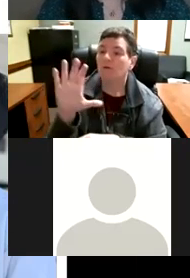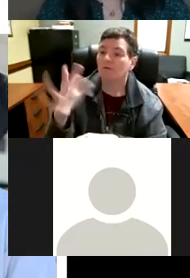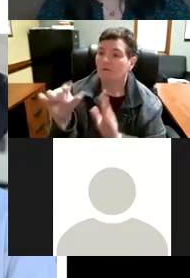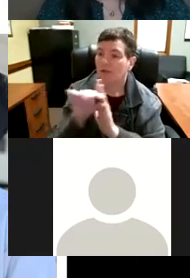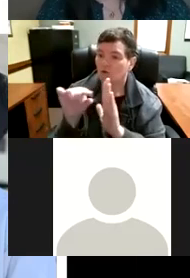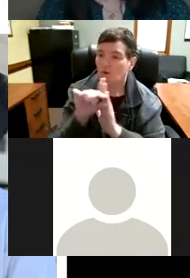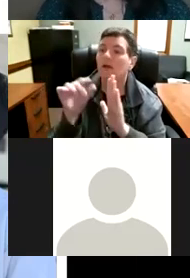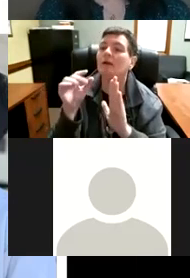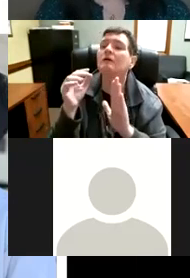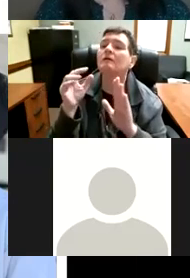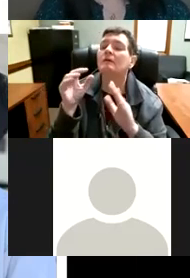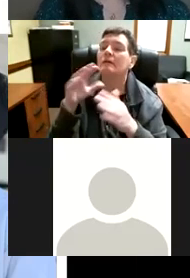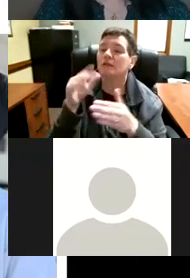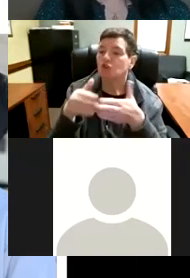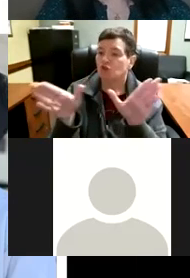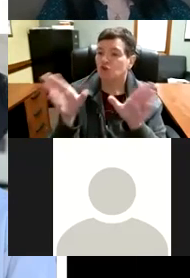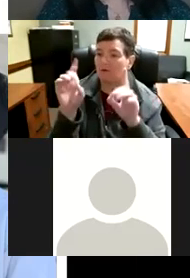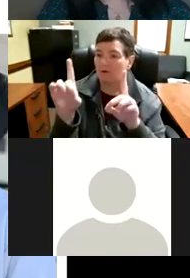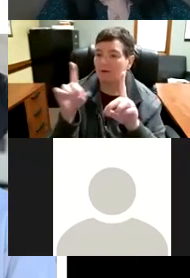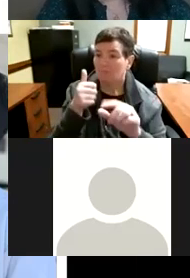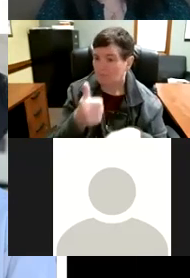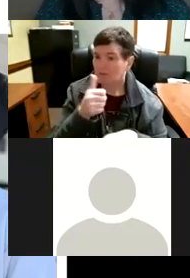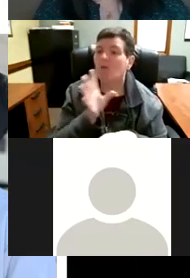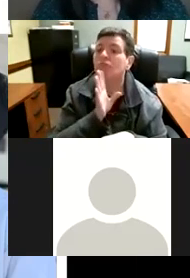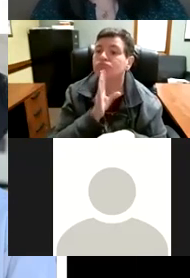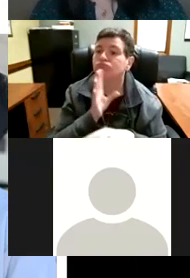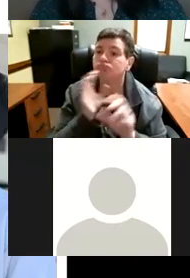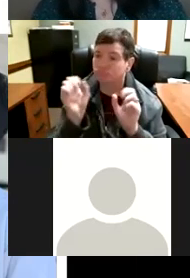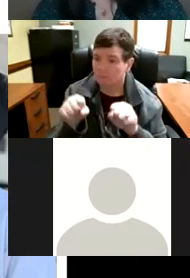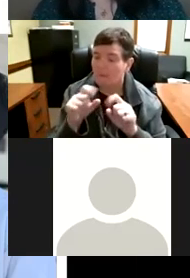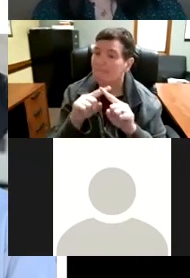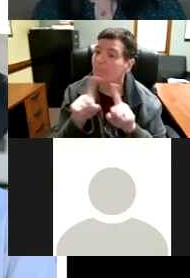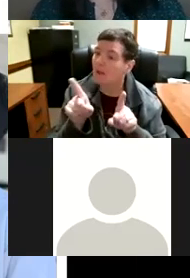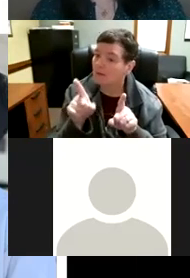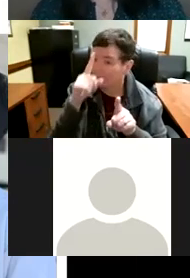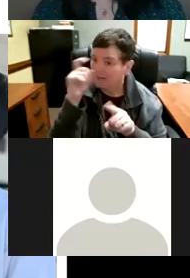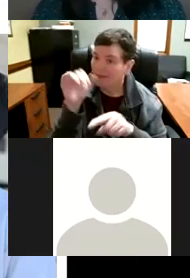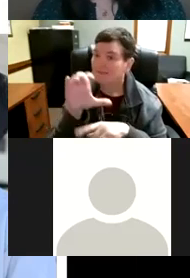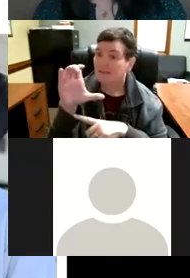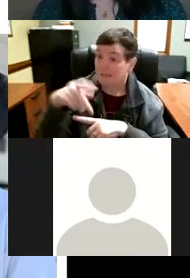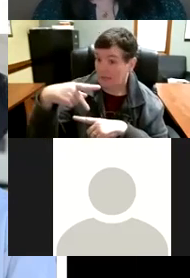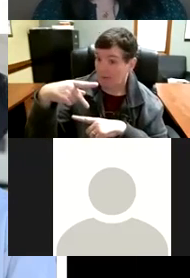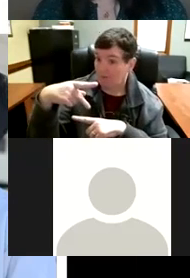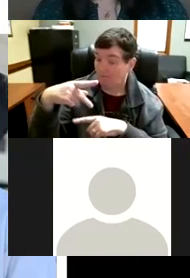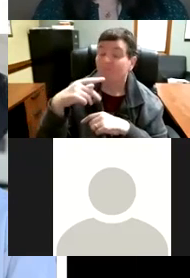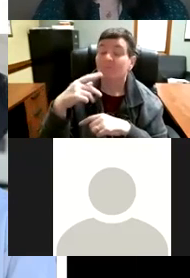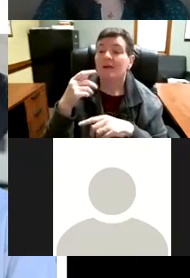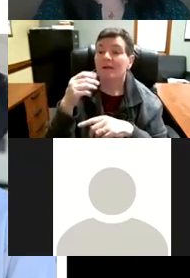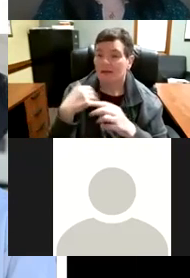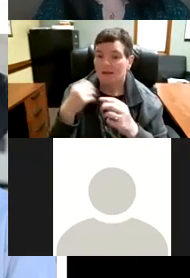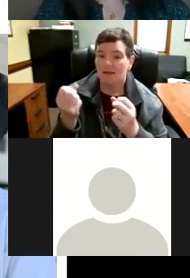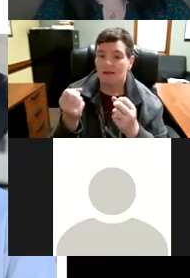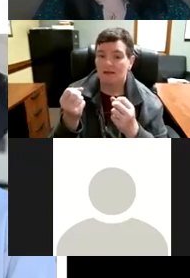education classroom. He is a verbal communicator, but due to his cerebral palsy diagnosis, he has a lot of